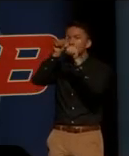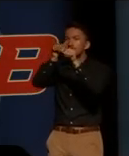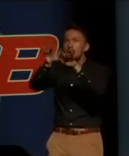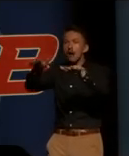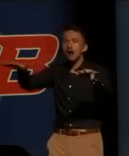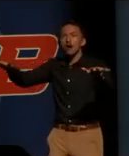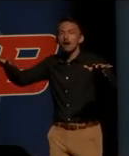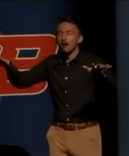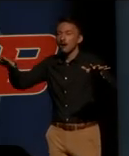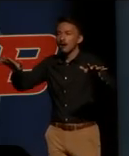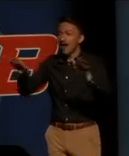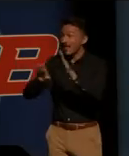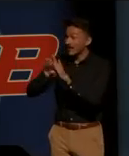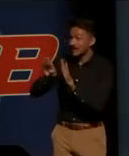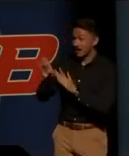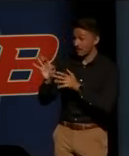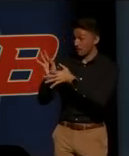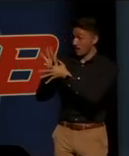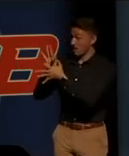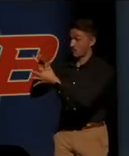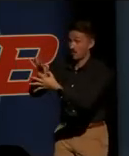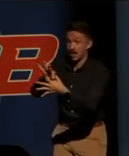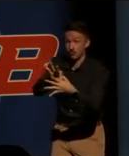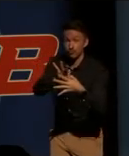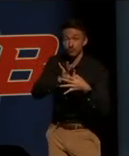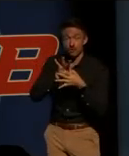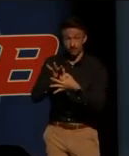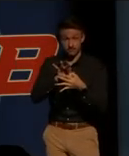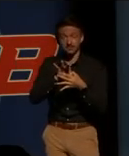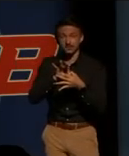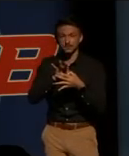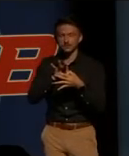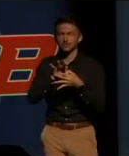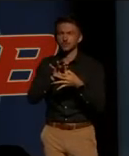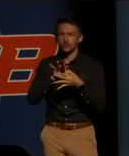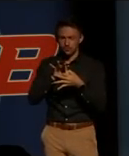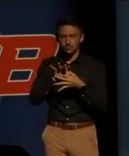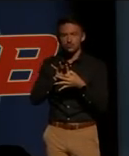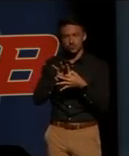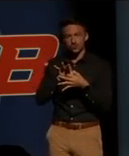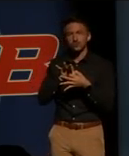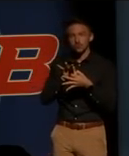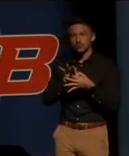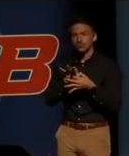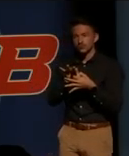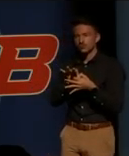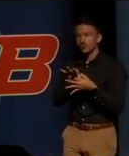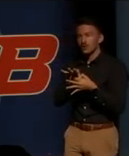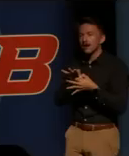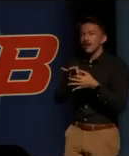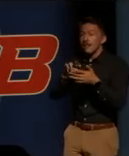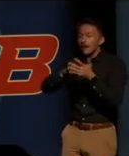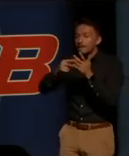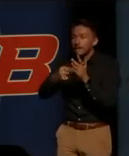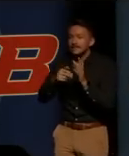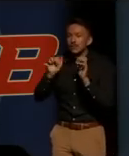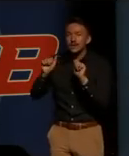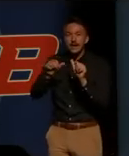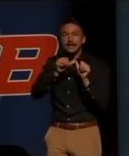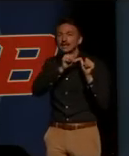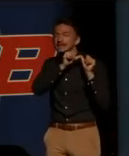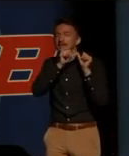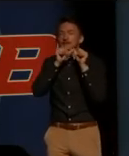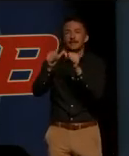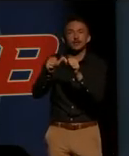the development of relationships. In that way, we will continue to have these